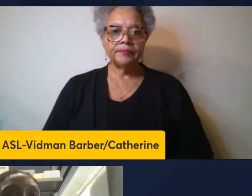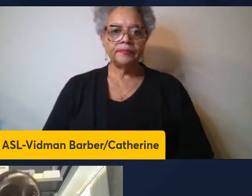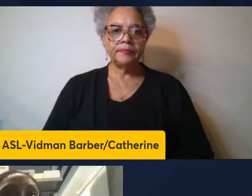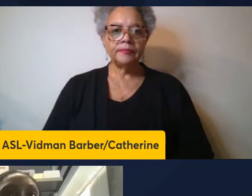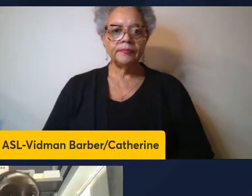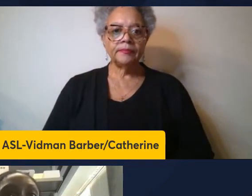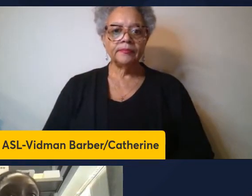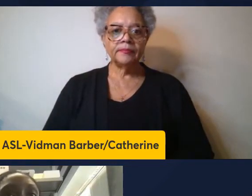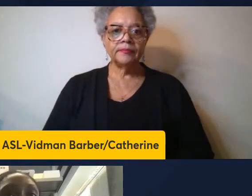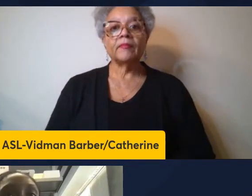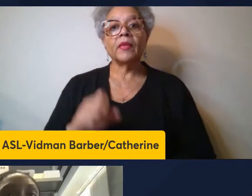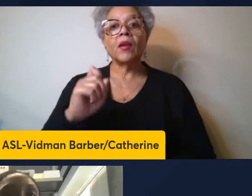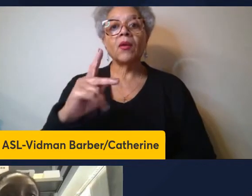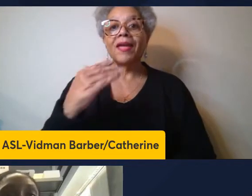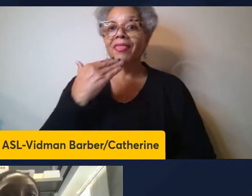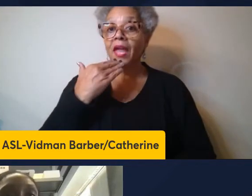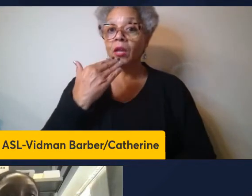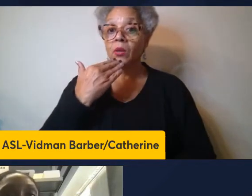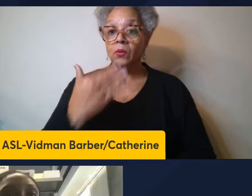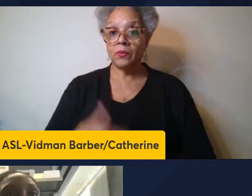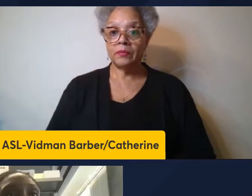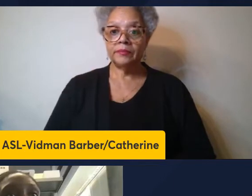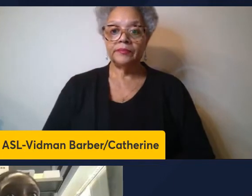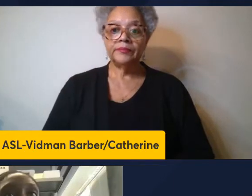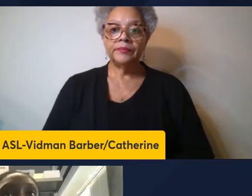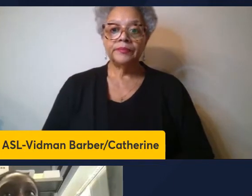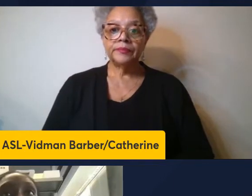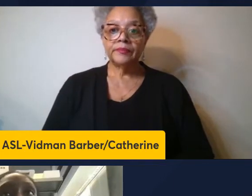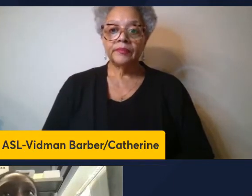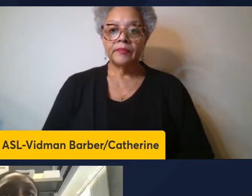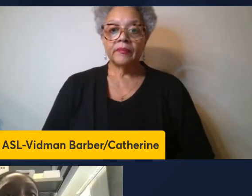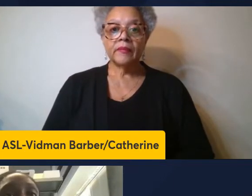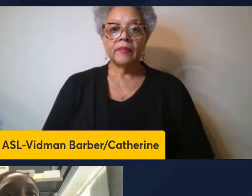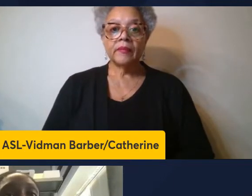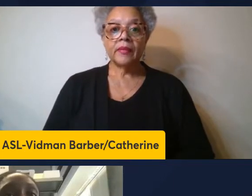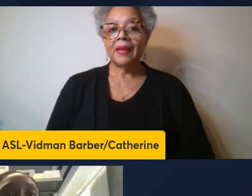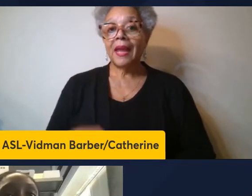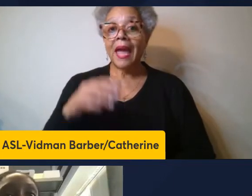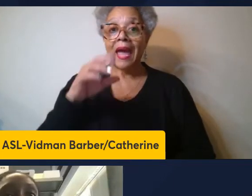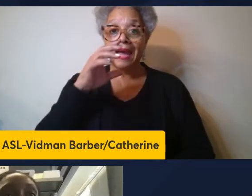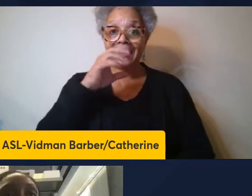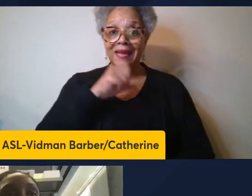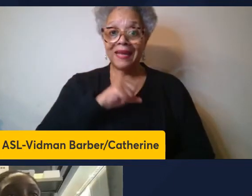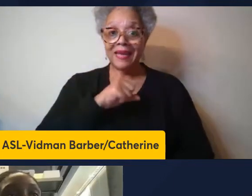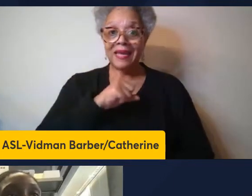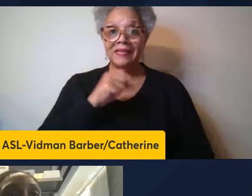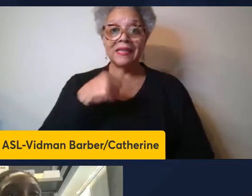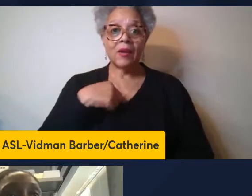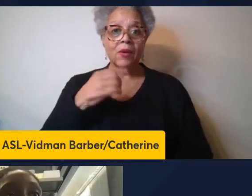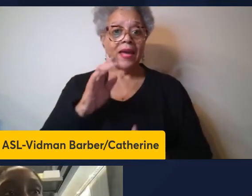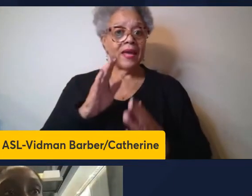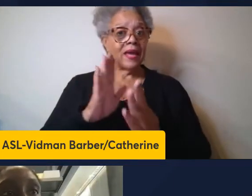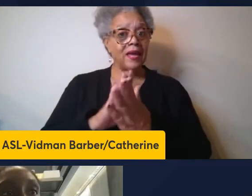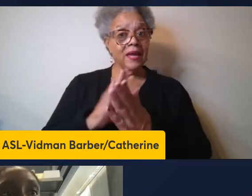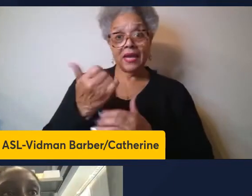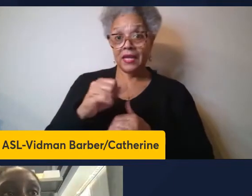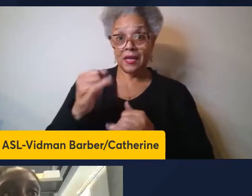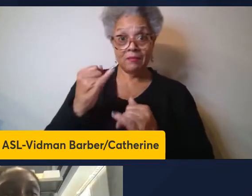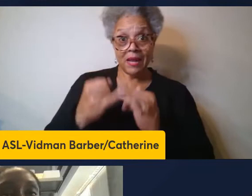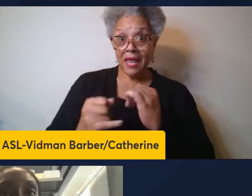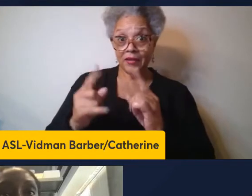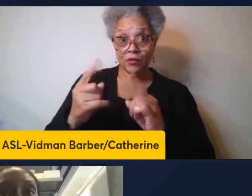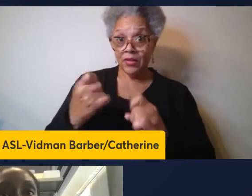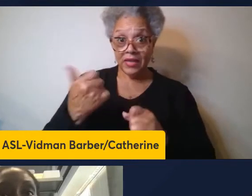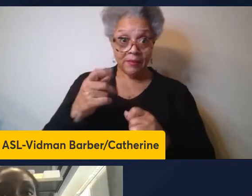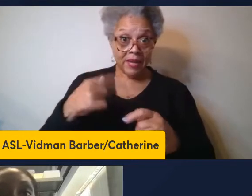Great, thank you. Um, and then I guess I'll ask one last question. If anybody has any more questions, please